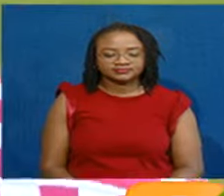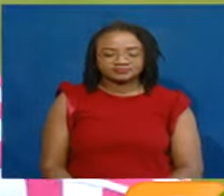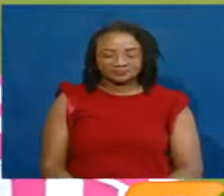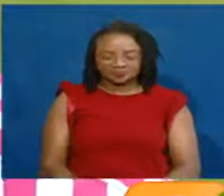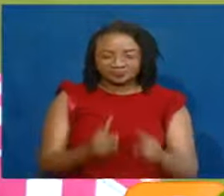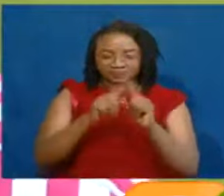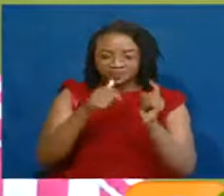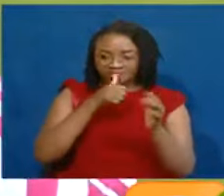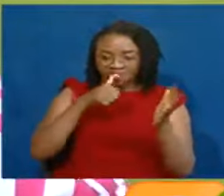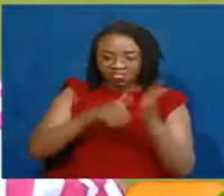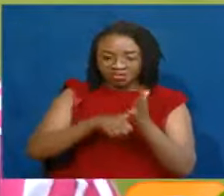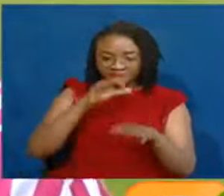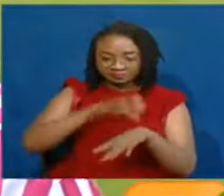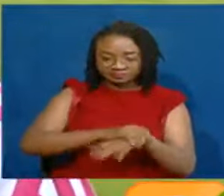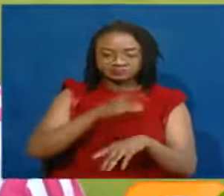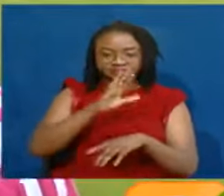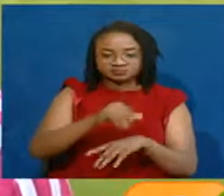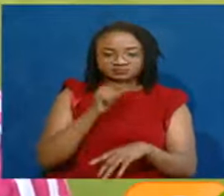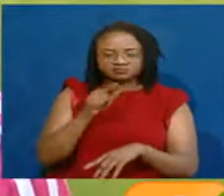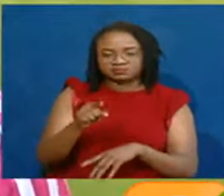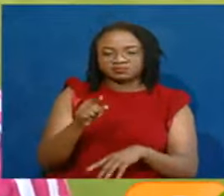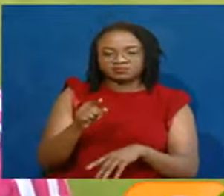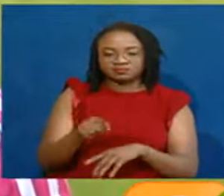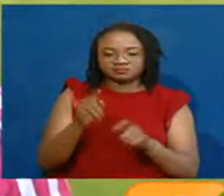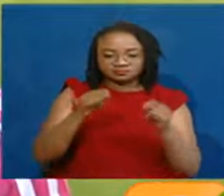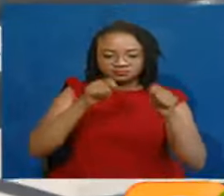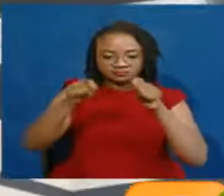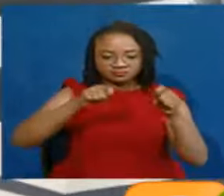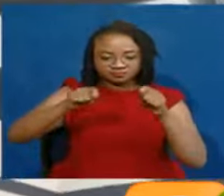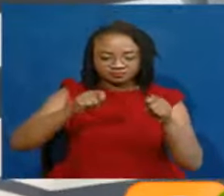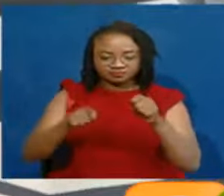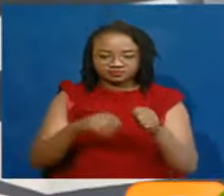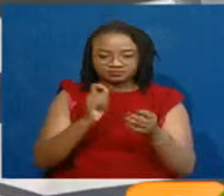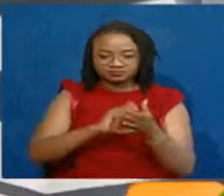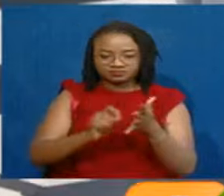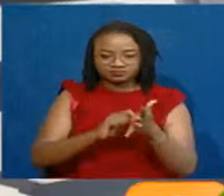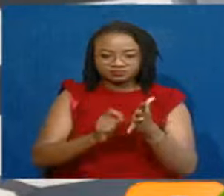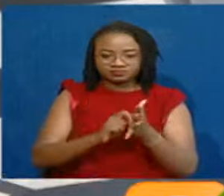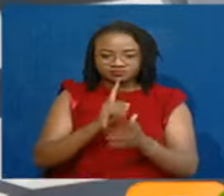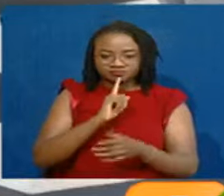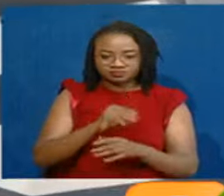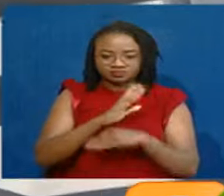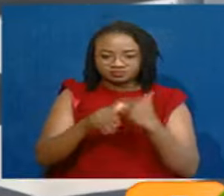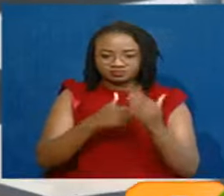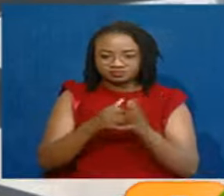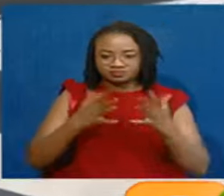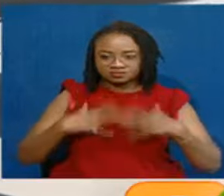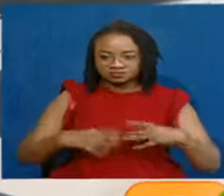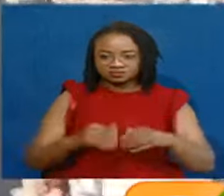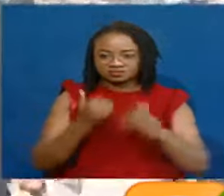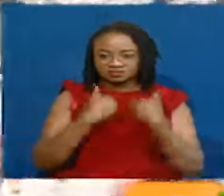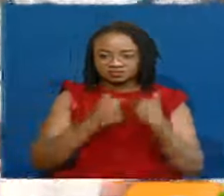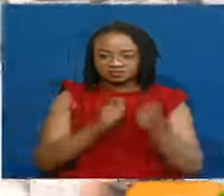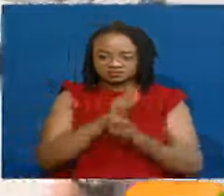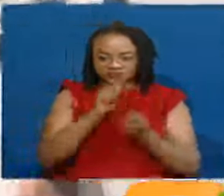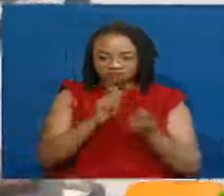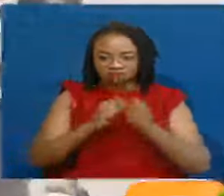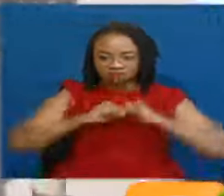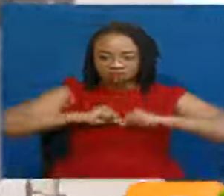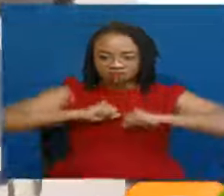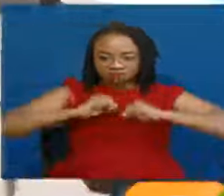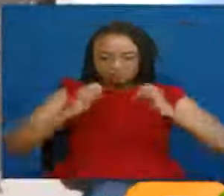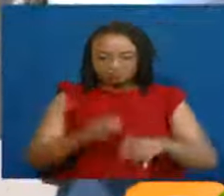the principal administrative secretary also instructed heads of departments to designate responsible officers to take charge of the